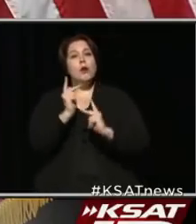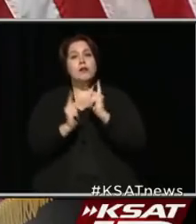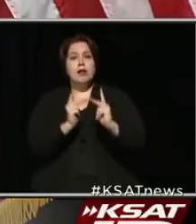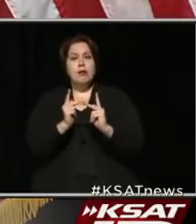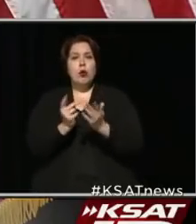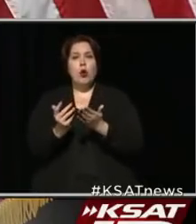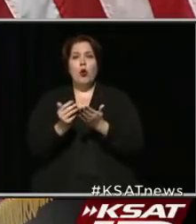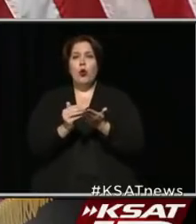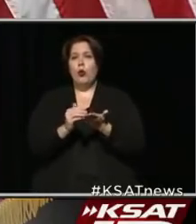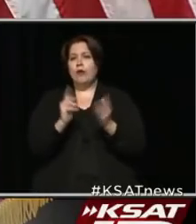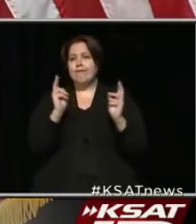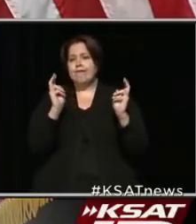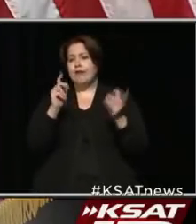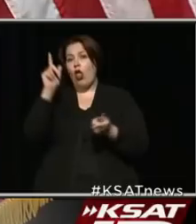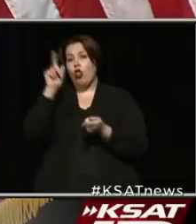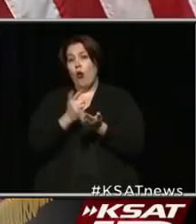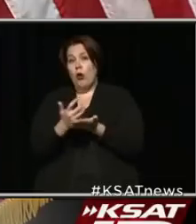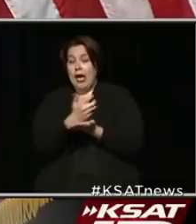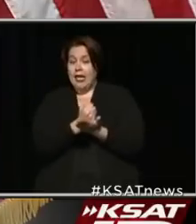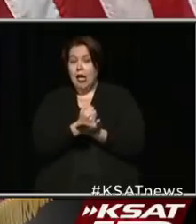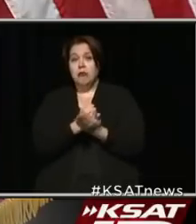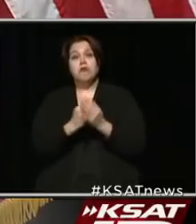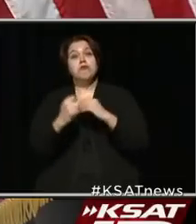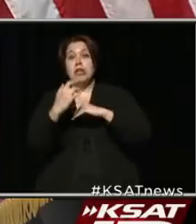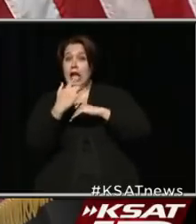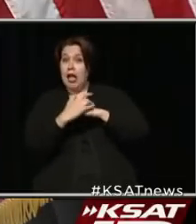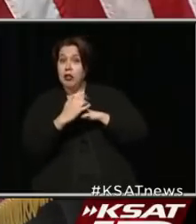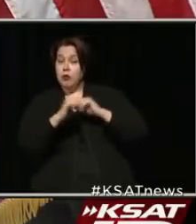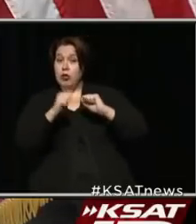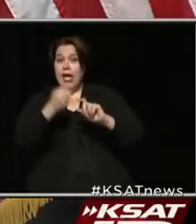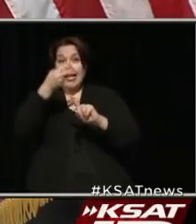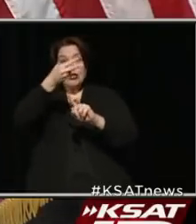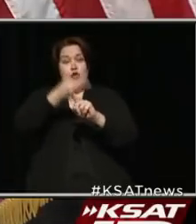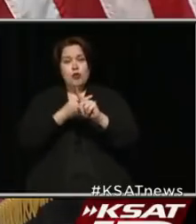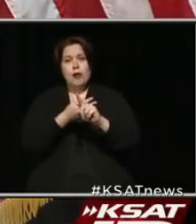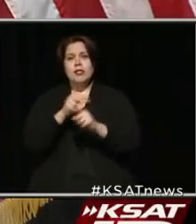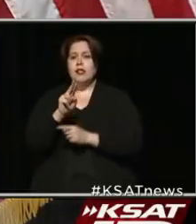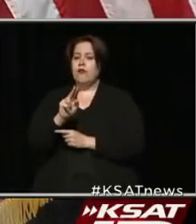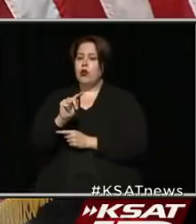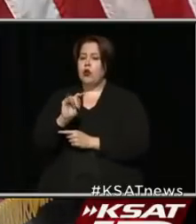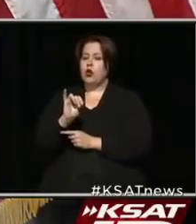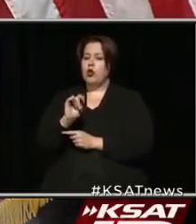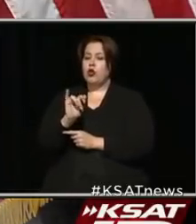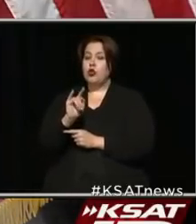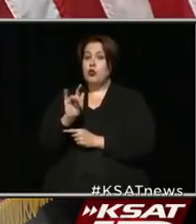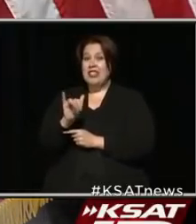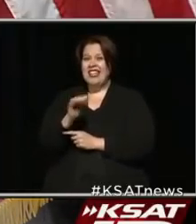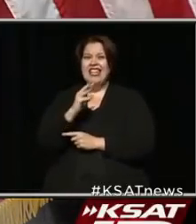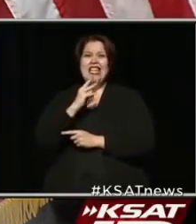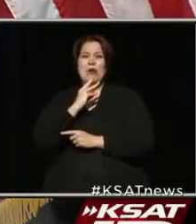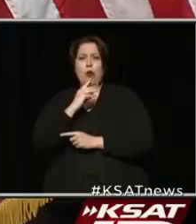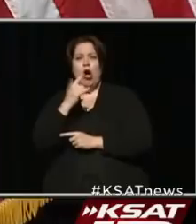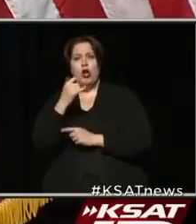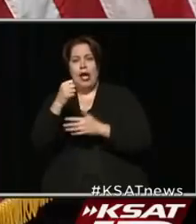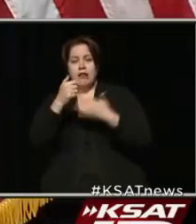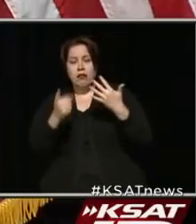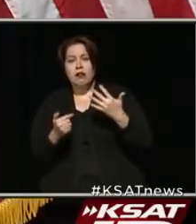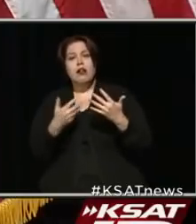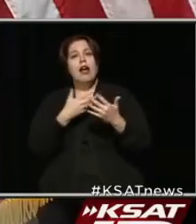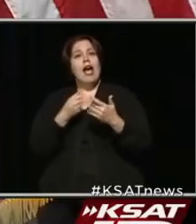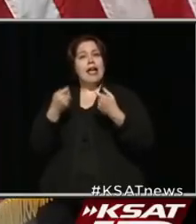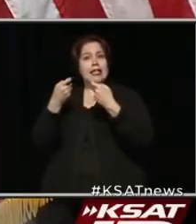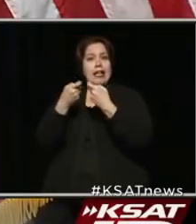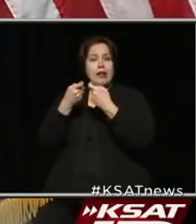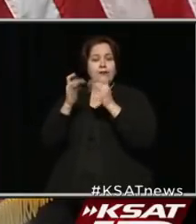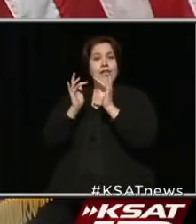income level are also eligible for two months of utility and internet assistance for those bills and a